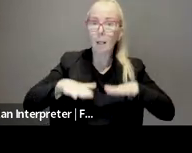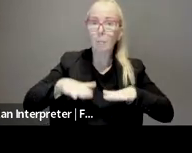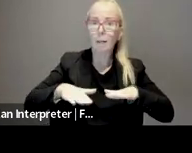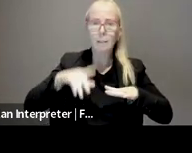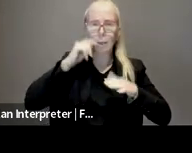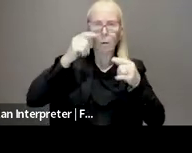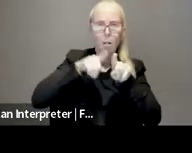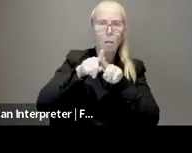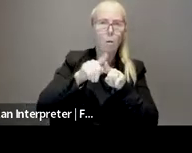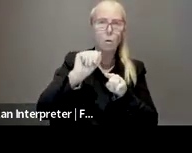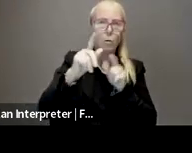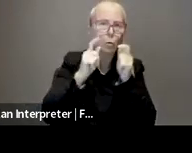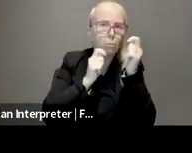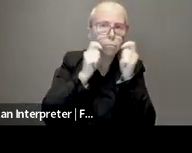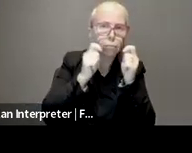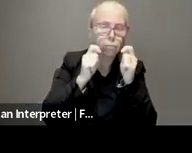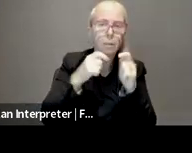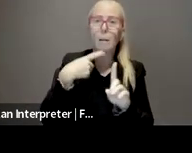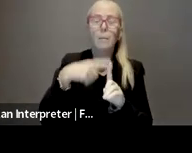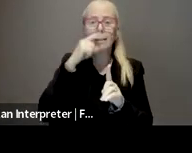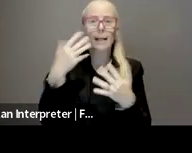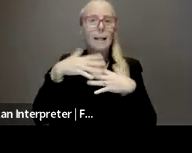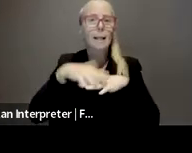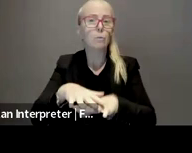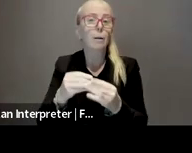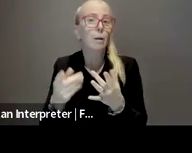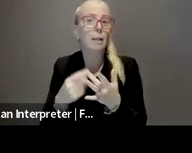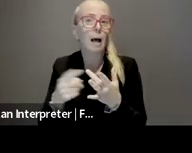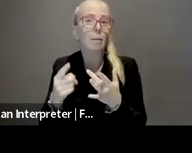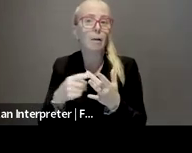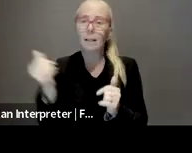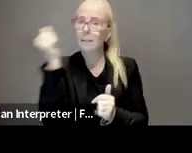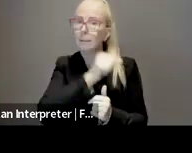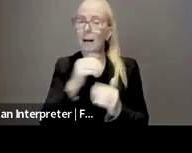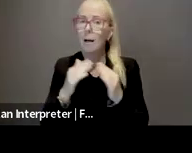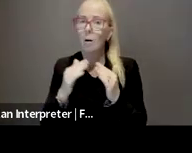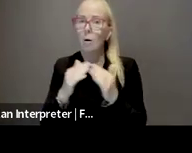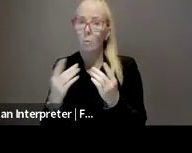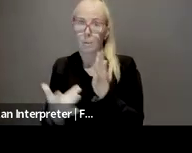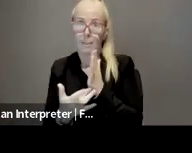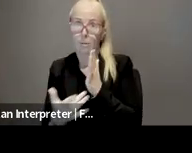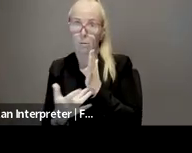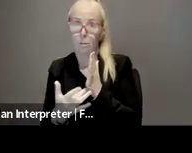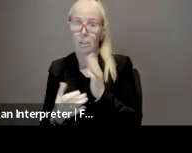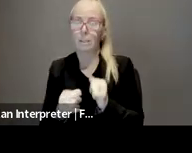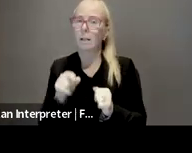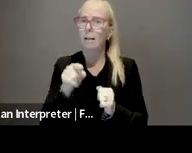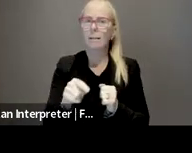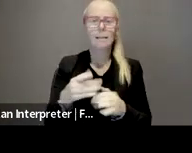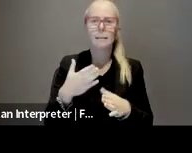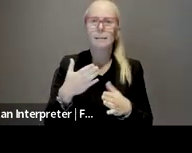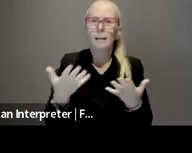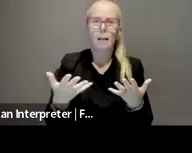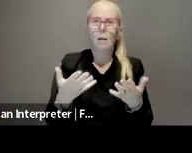integrated with other smart home devices. This innovative system functions seamlessly in daylight and in complete darkness at